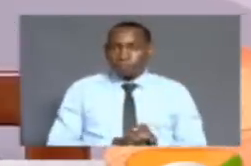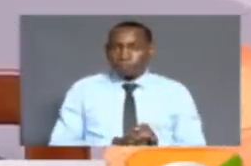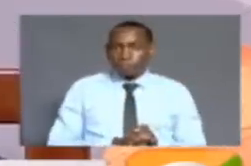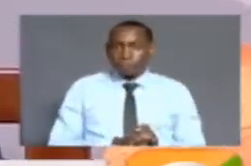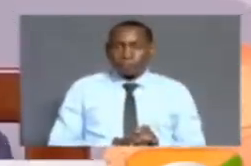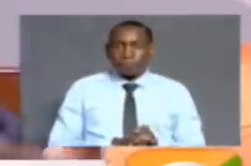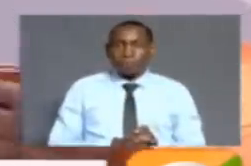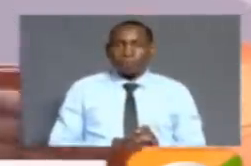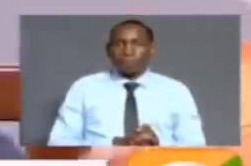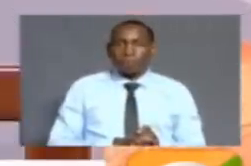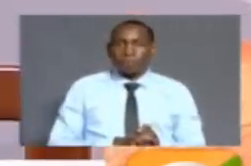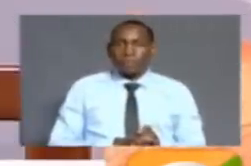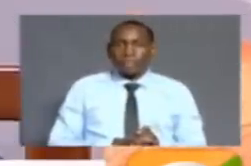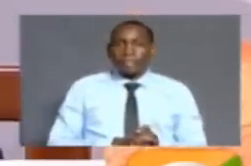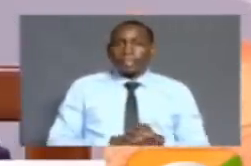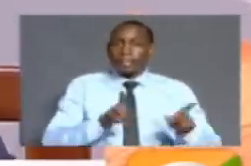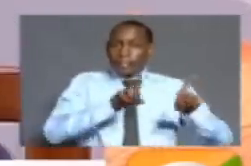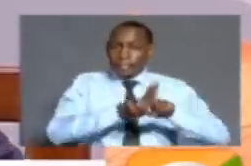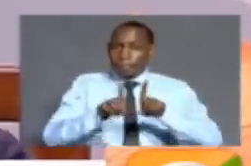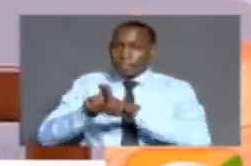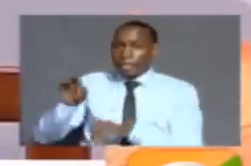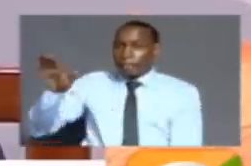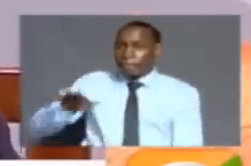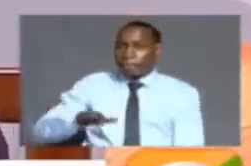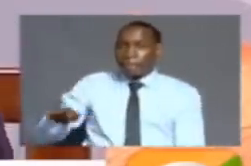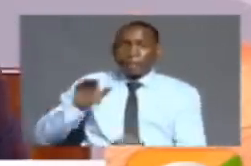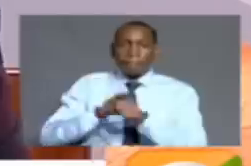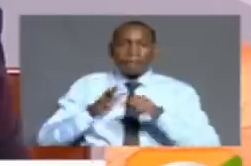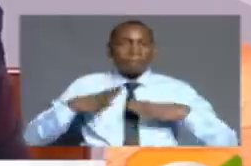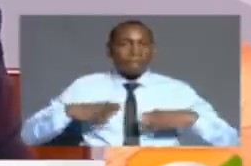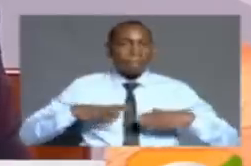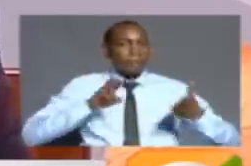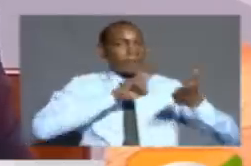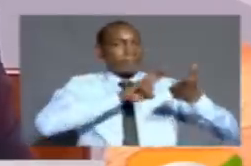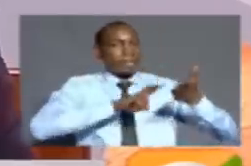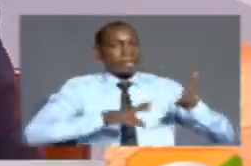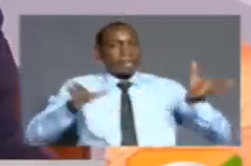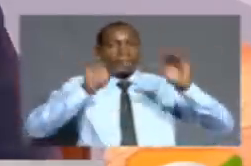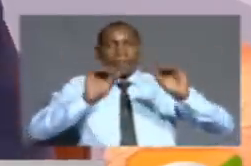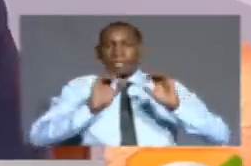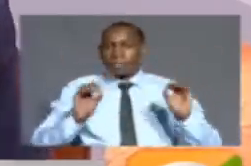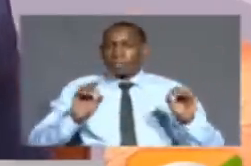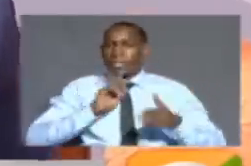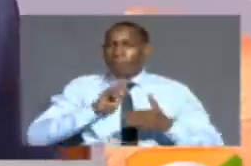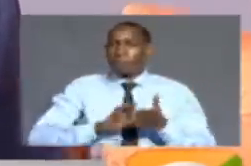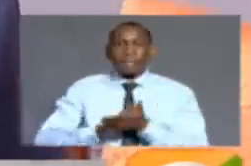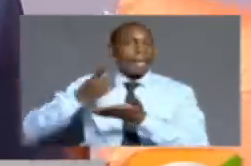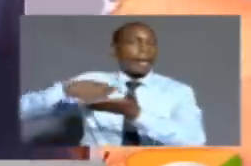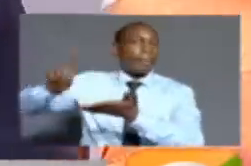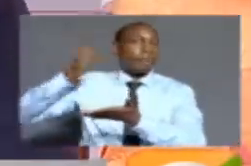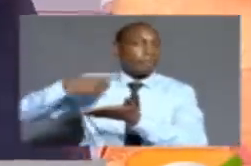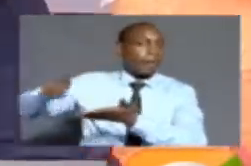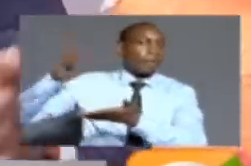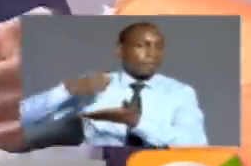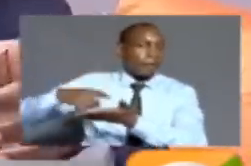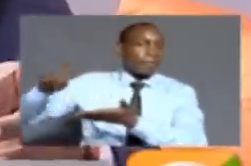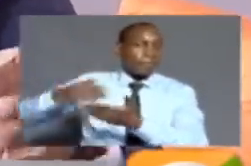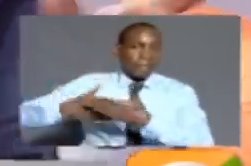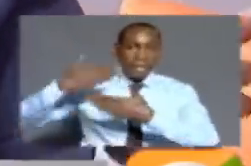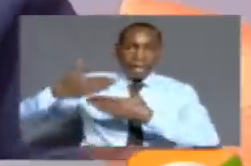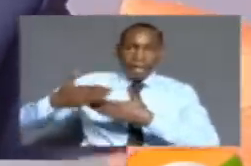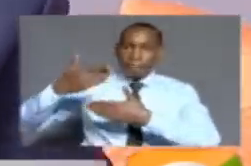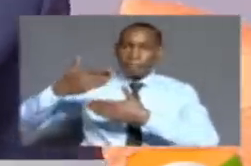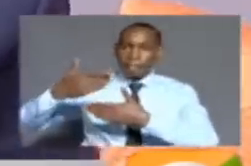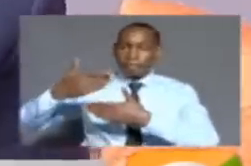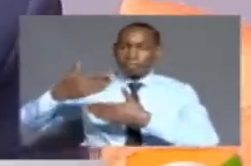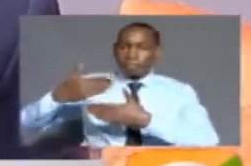corrected on this, even in parliament, there are a lot of people who don't even read the budget. Sure. They just say, petitia. Petitia. And then after some